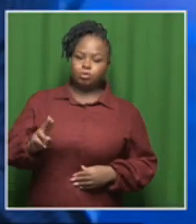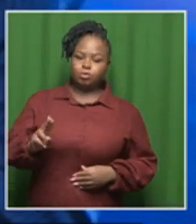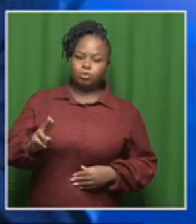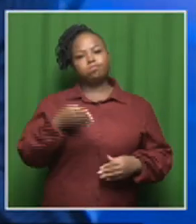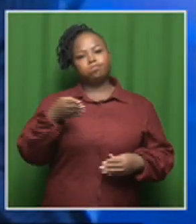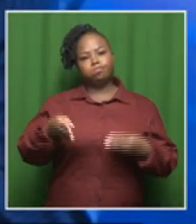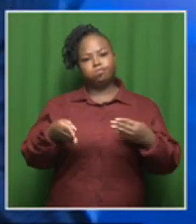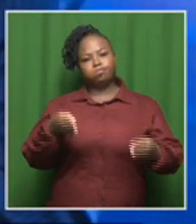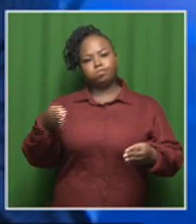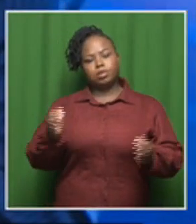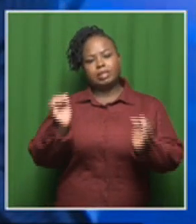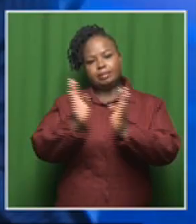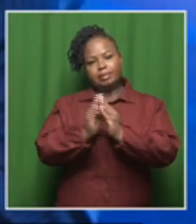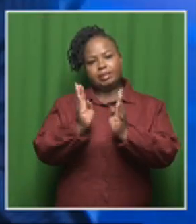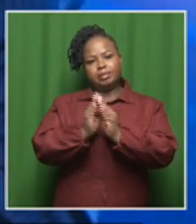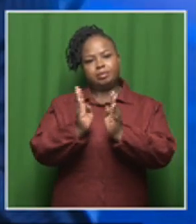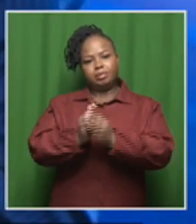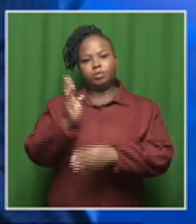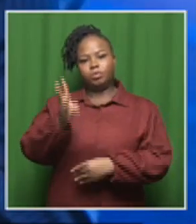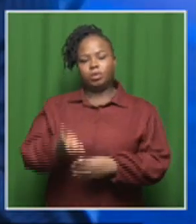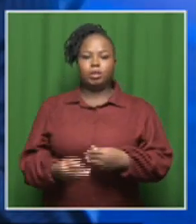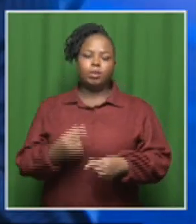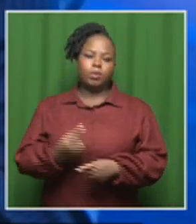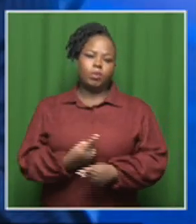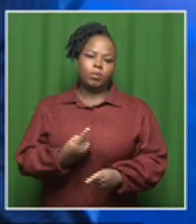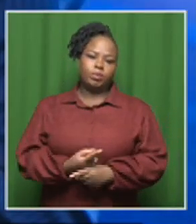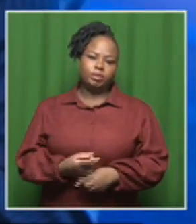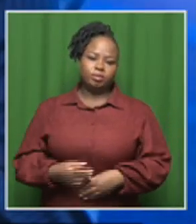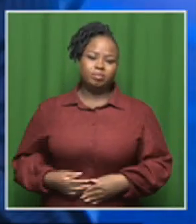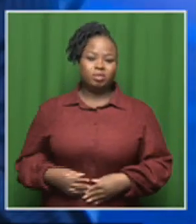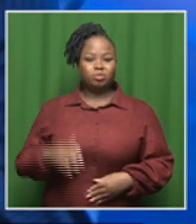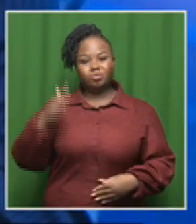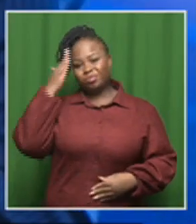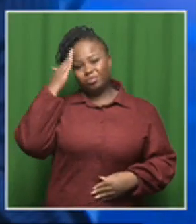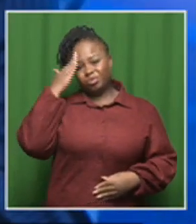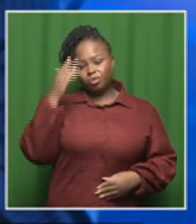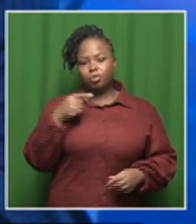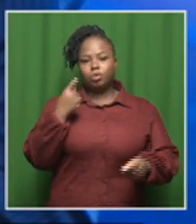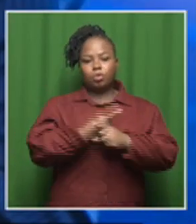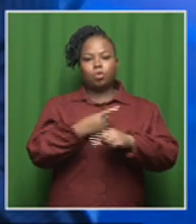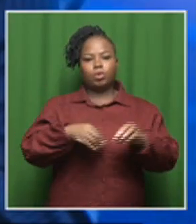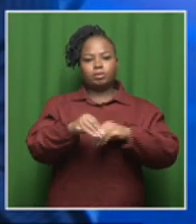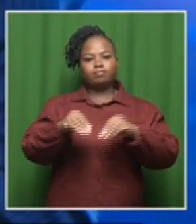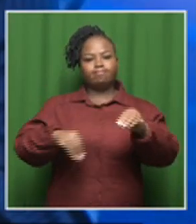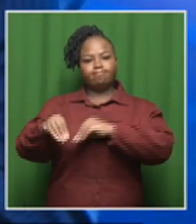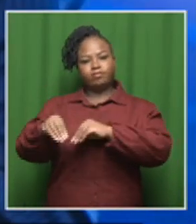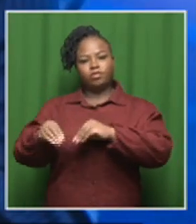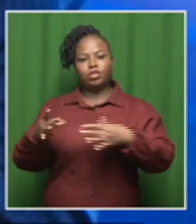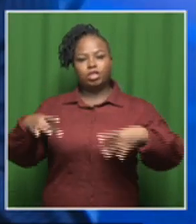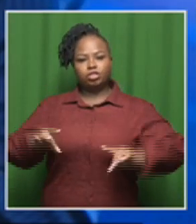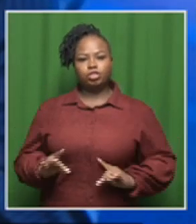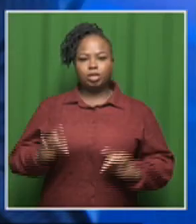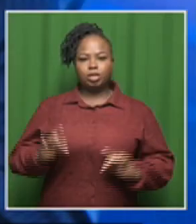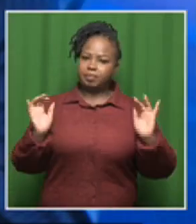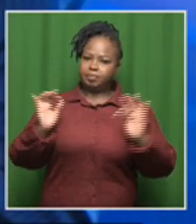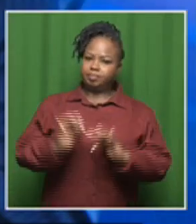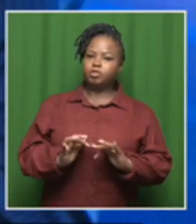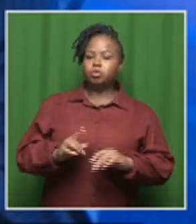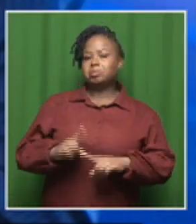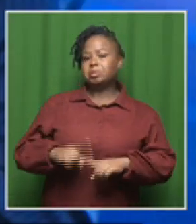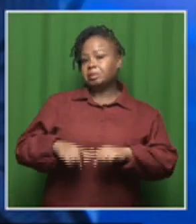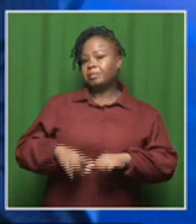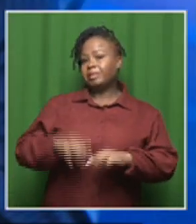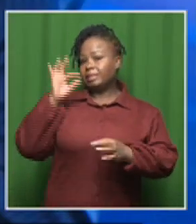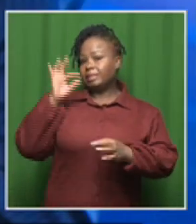these meetings. And you know that chair of the assembly always rotate. And therefore, it will depend at the